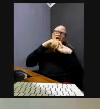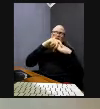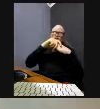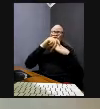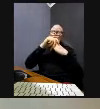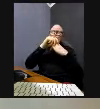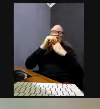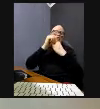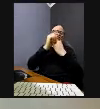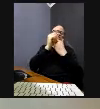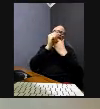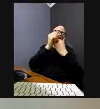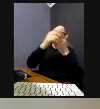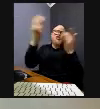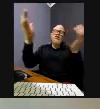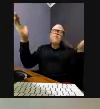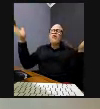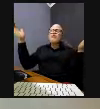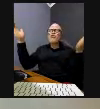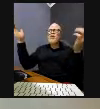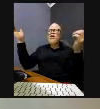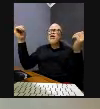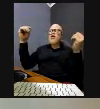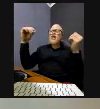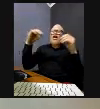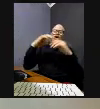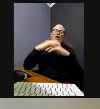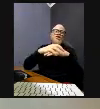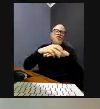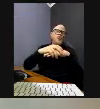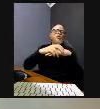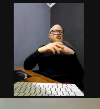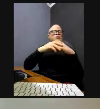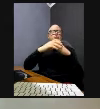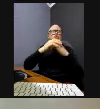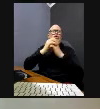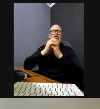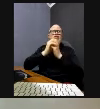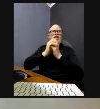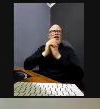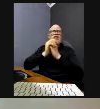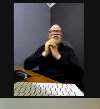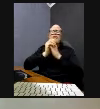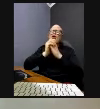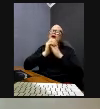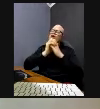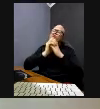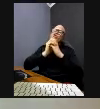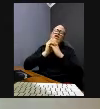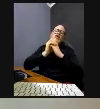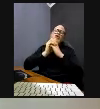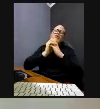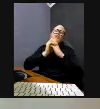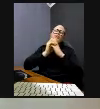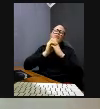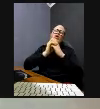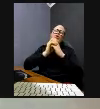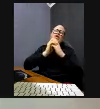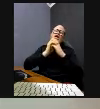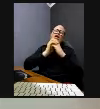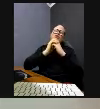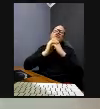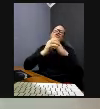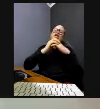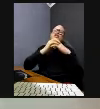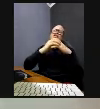even ask for some of these hefty amounts of money that we want to put on our red cards. Have we really,